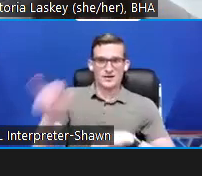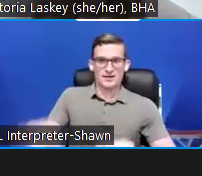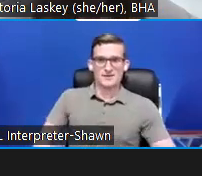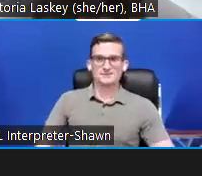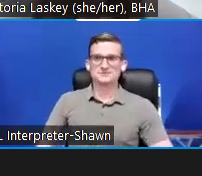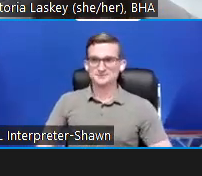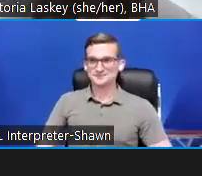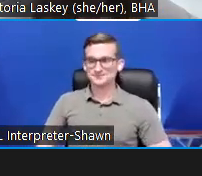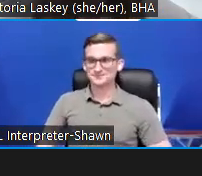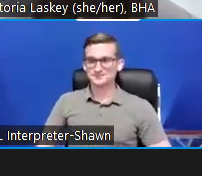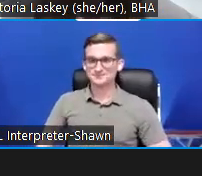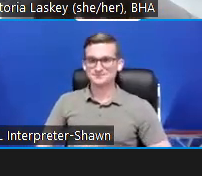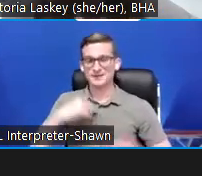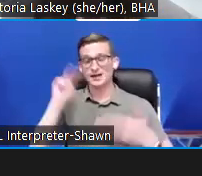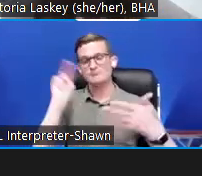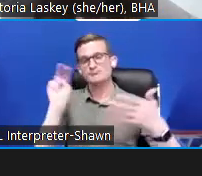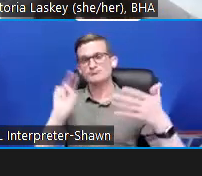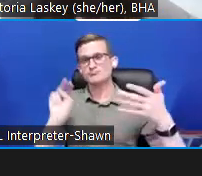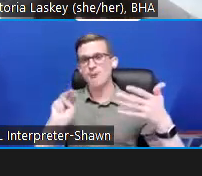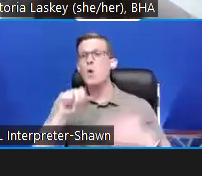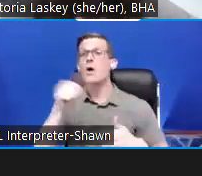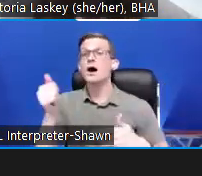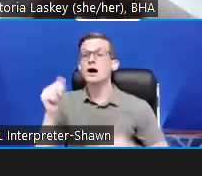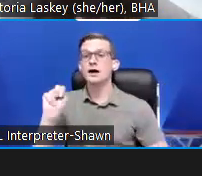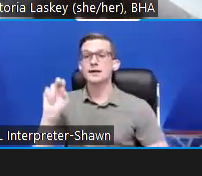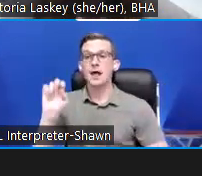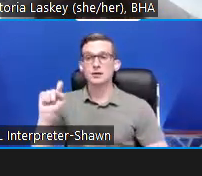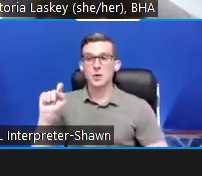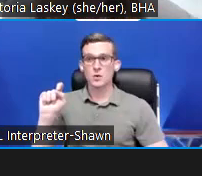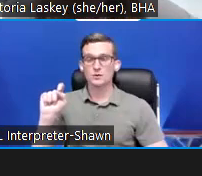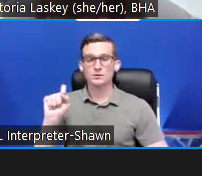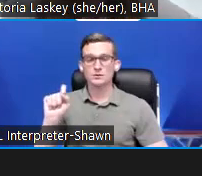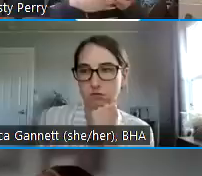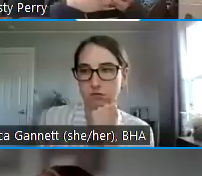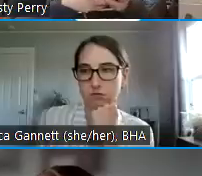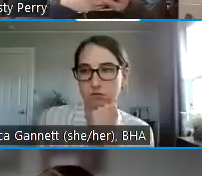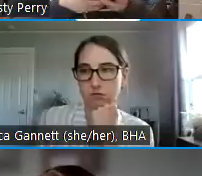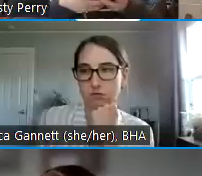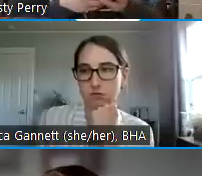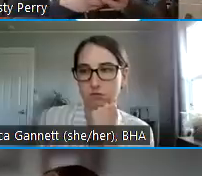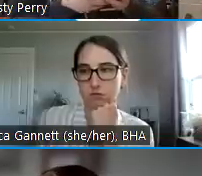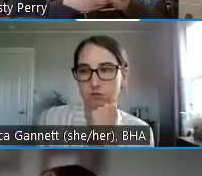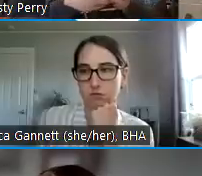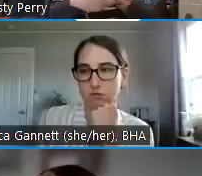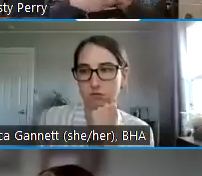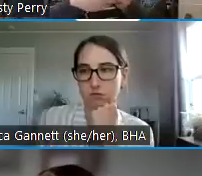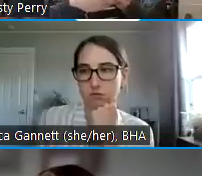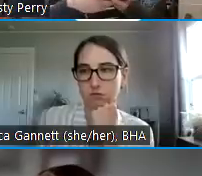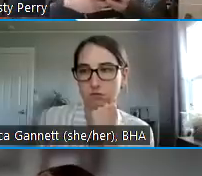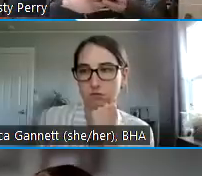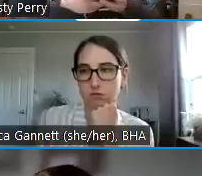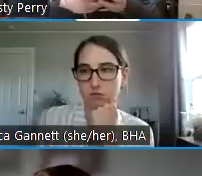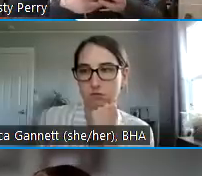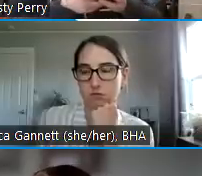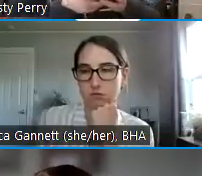I'm trying to see. Oh, just another note. There was a question about the slides. Just want to emphasize that